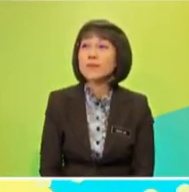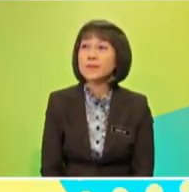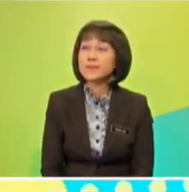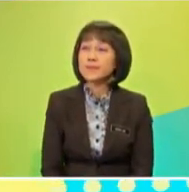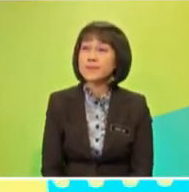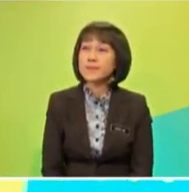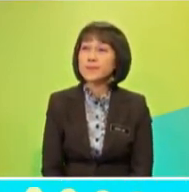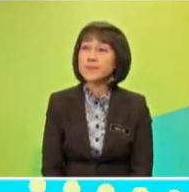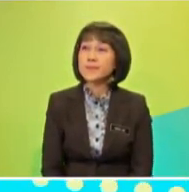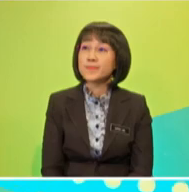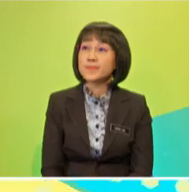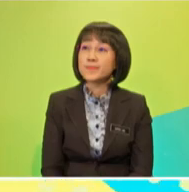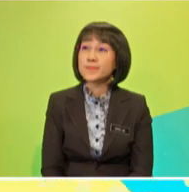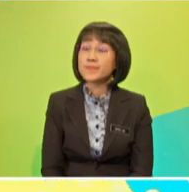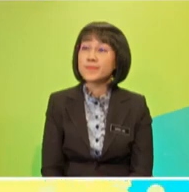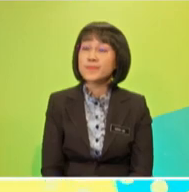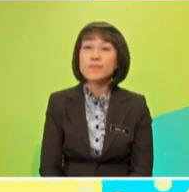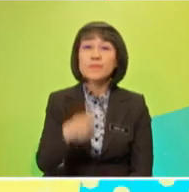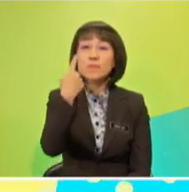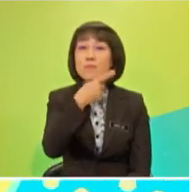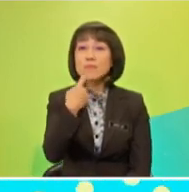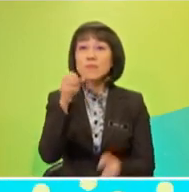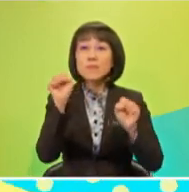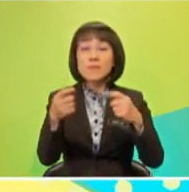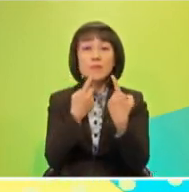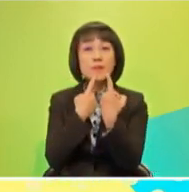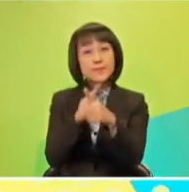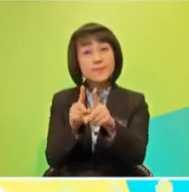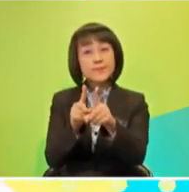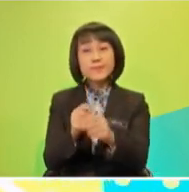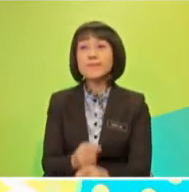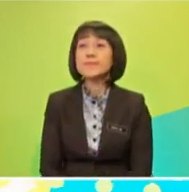doing? And who wants to answer this?